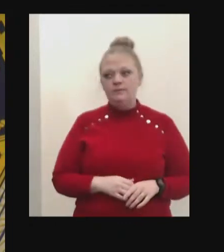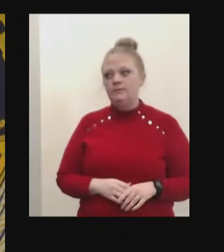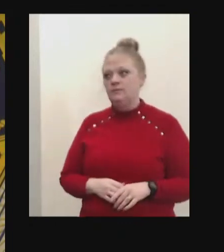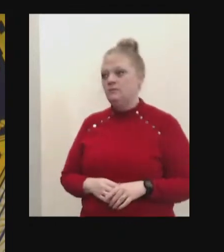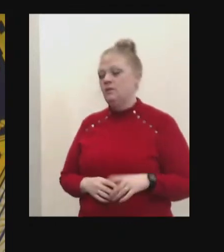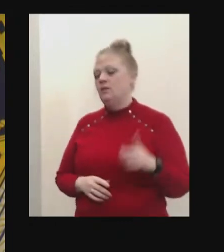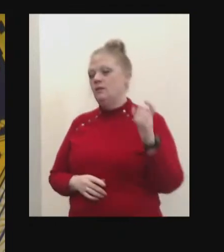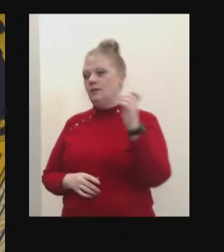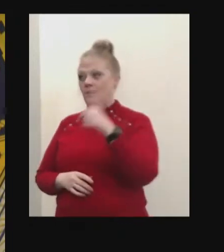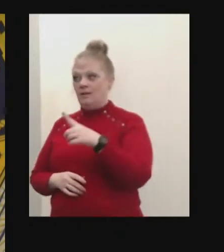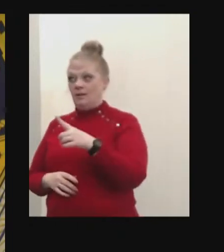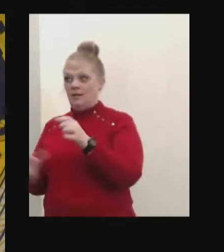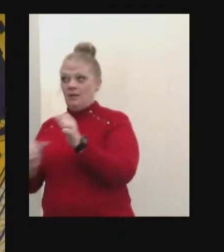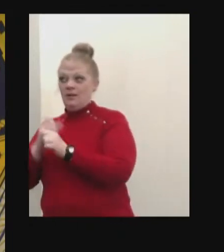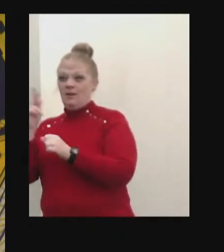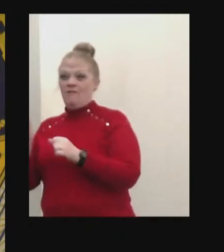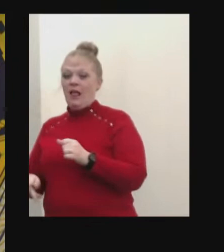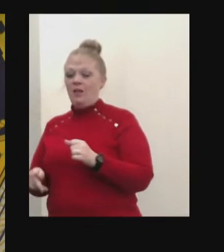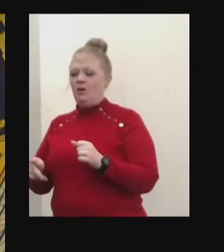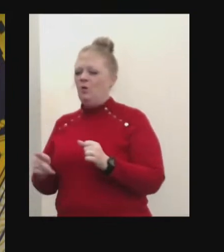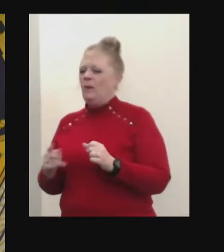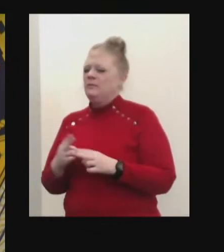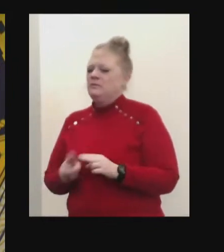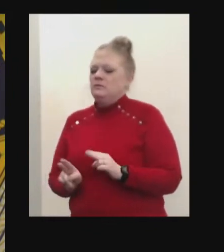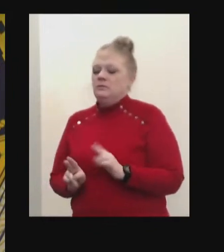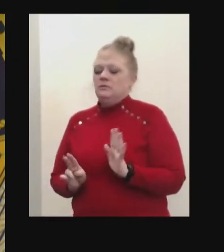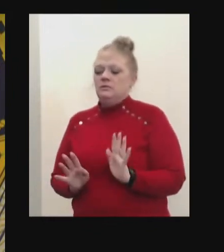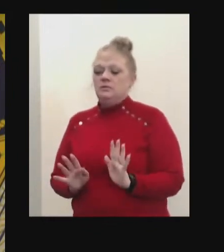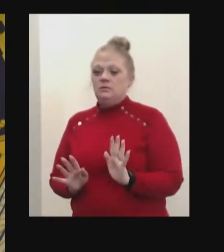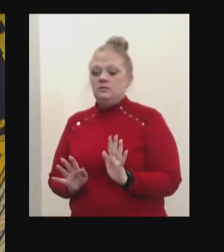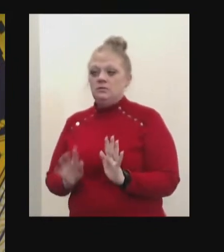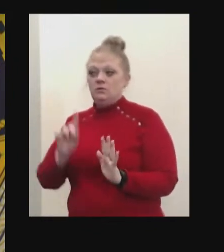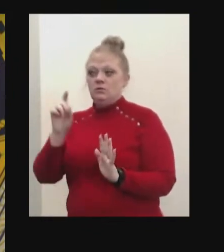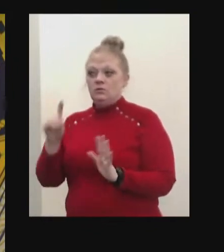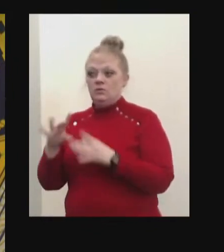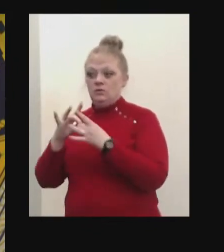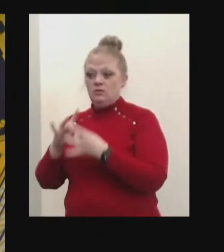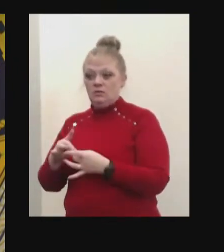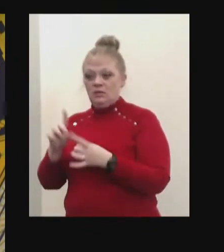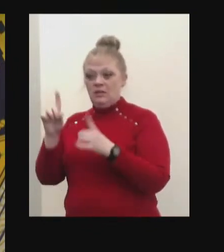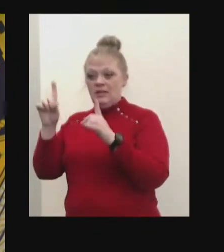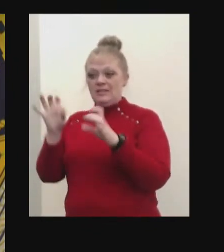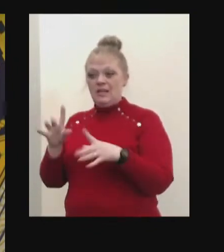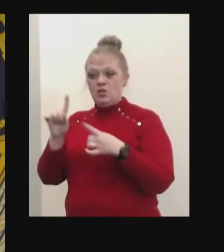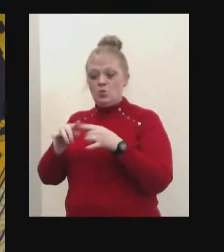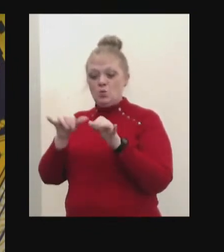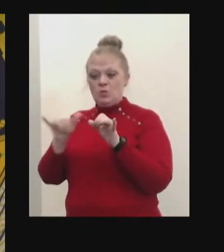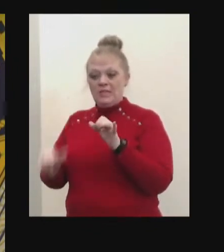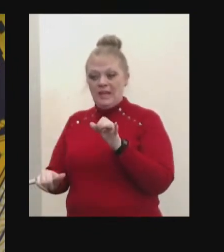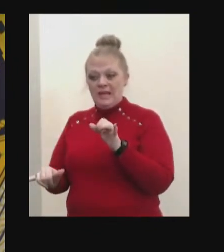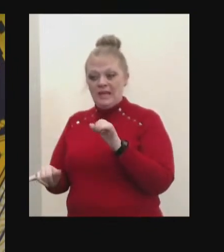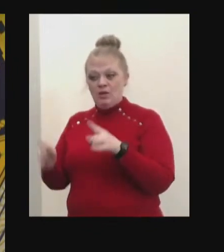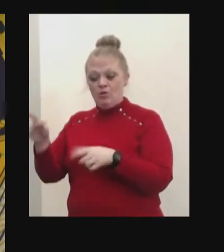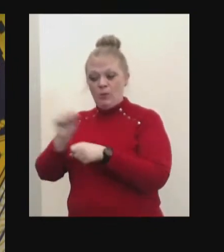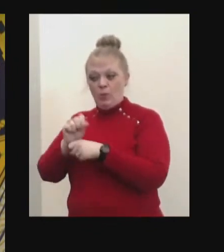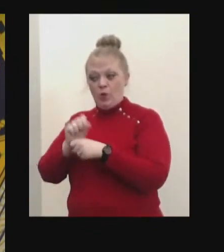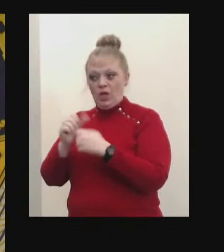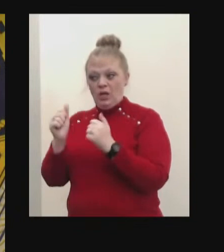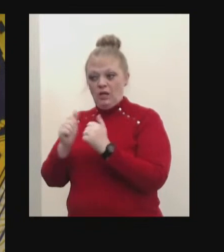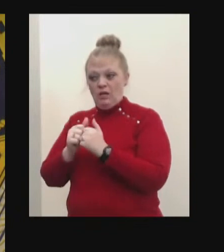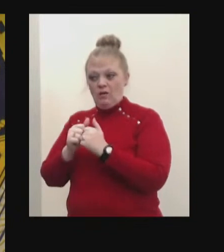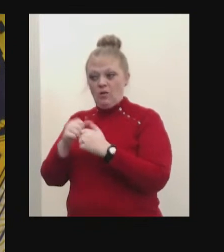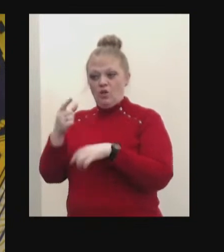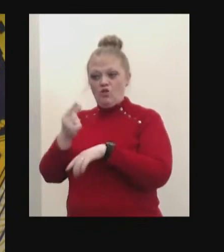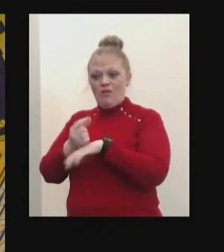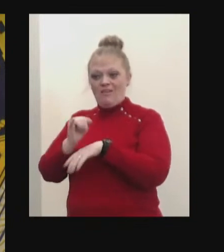And if I could just follow up real quick with a question regarding Test to Stay. I know you've been working with Grand Island with